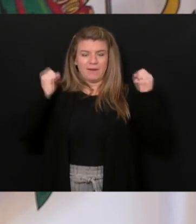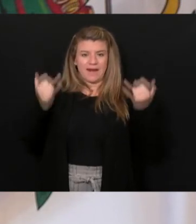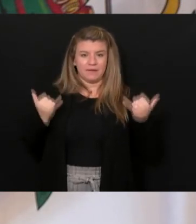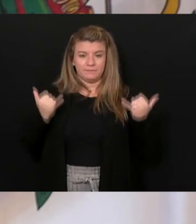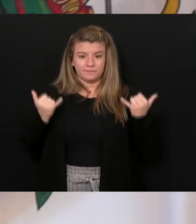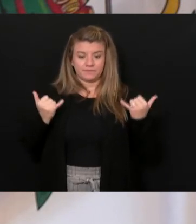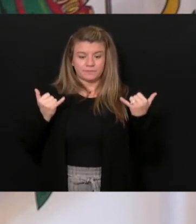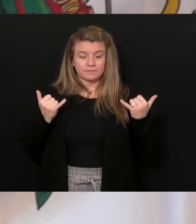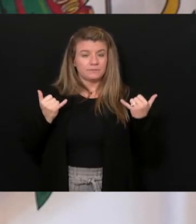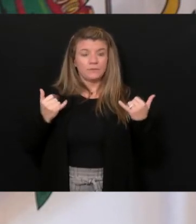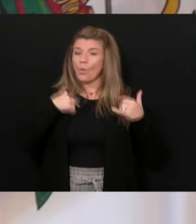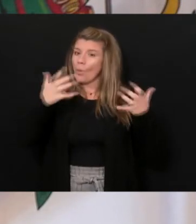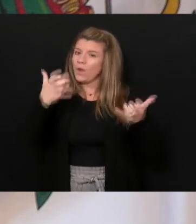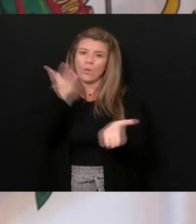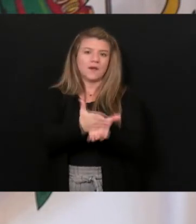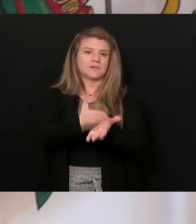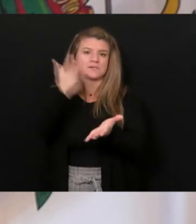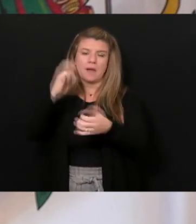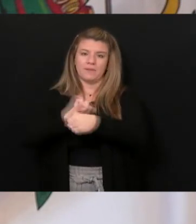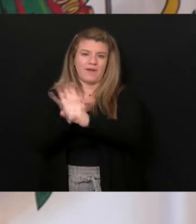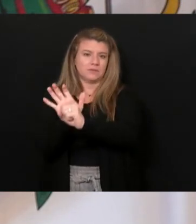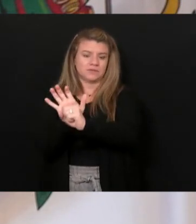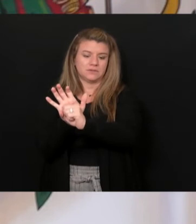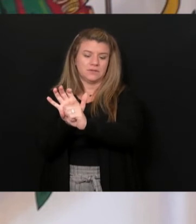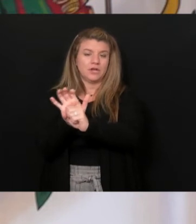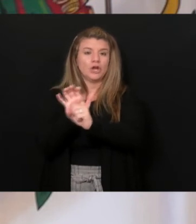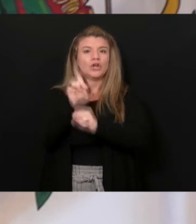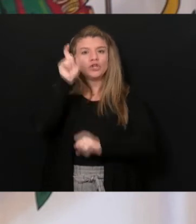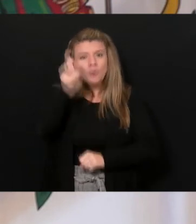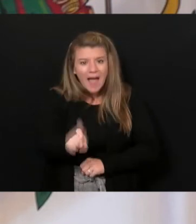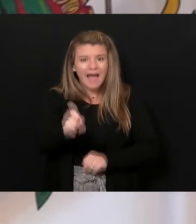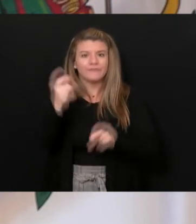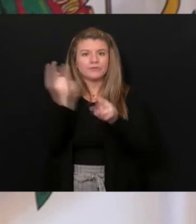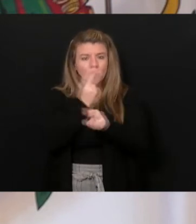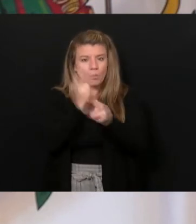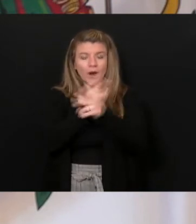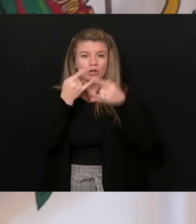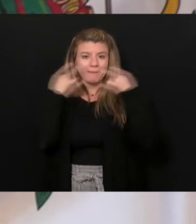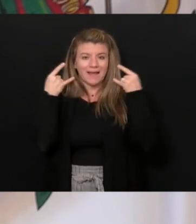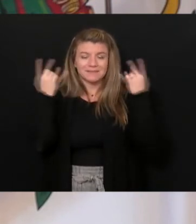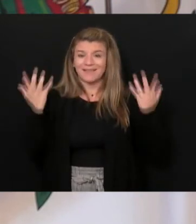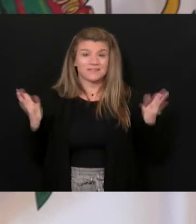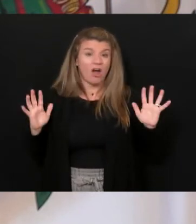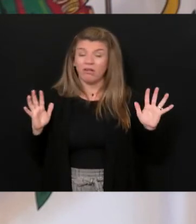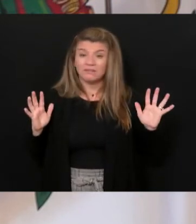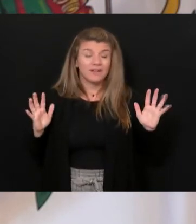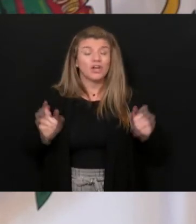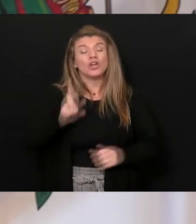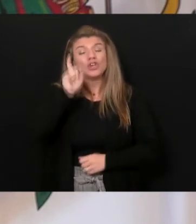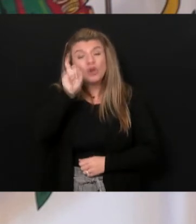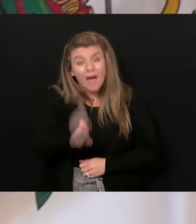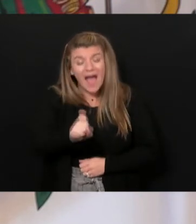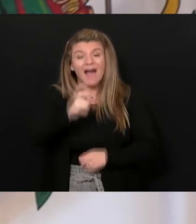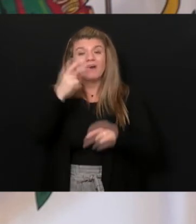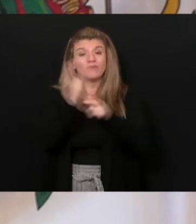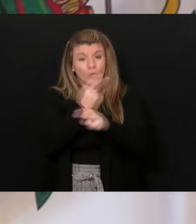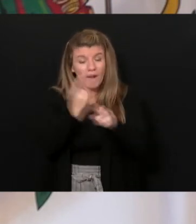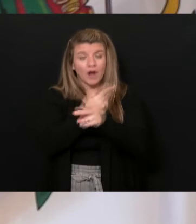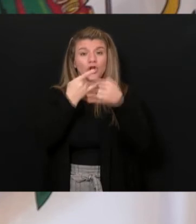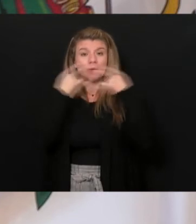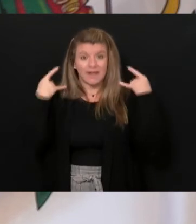want to shut this thing down, you've got to wear your mask. That's all there is to it. You have got to wear your